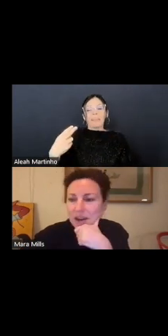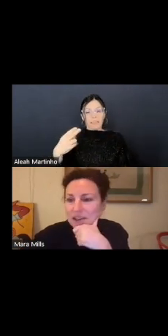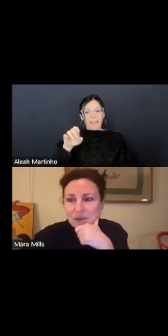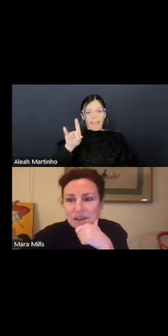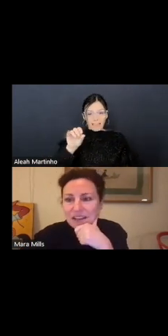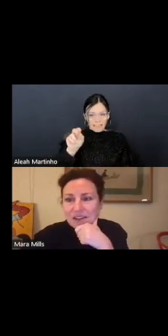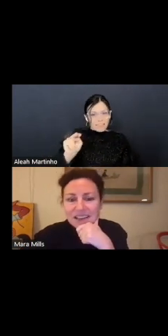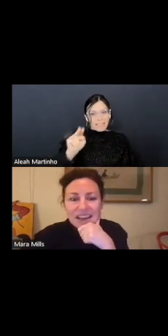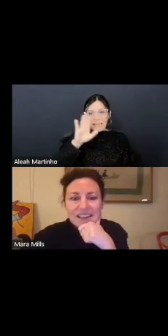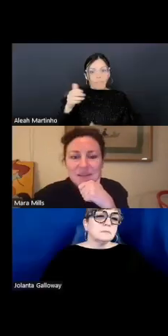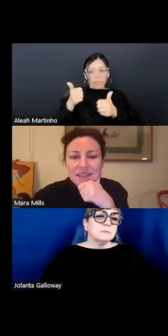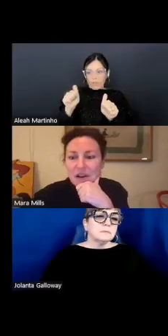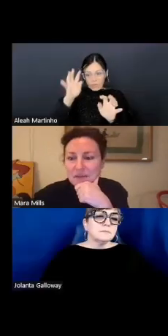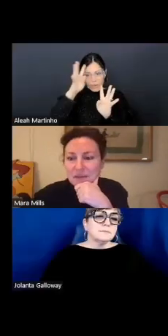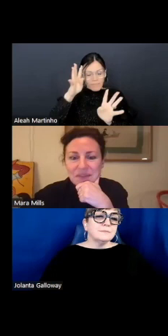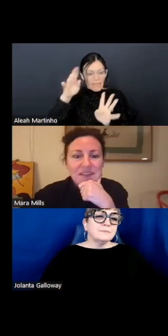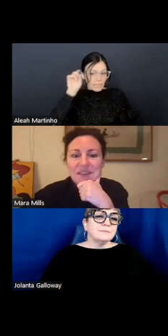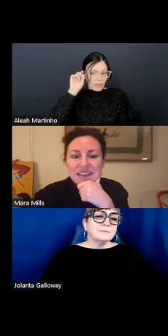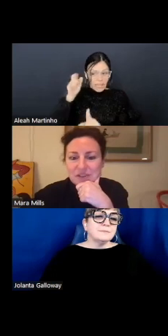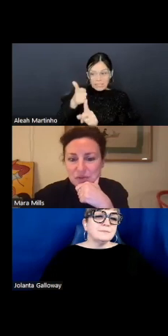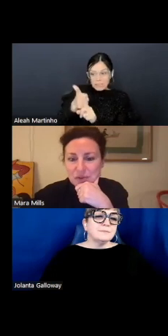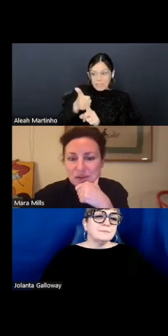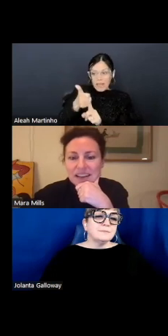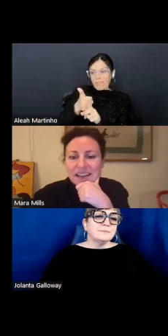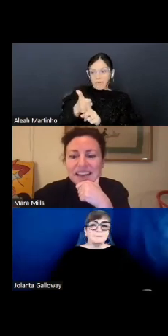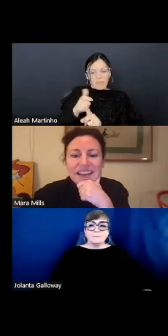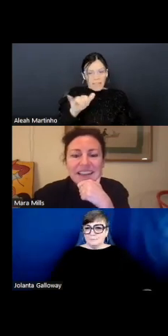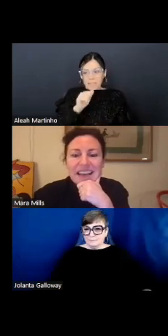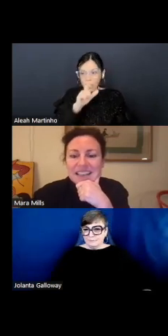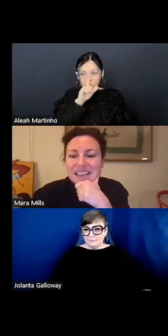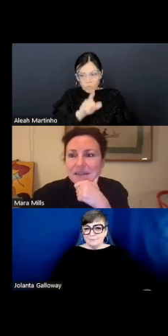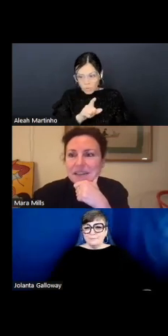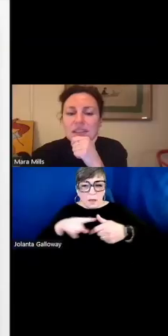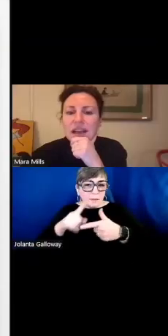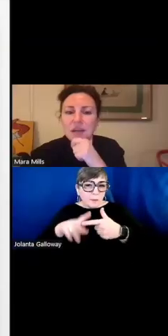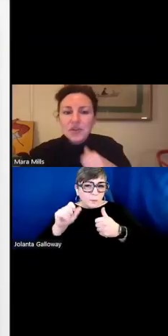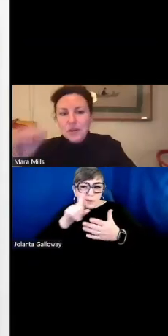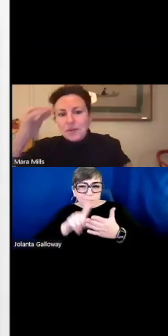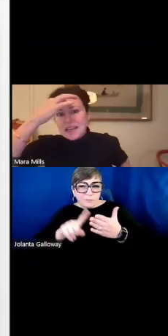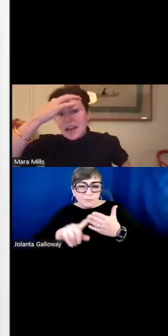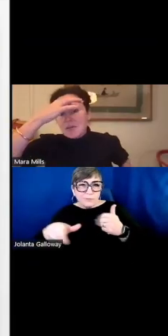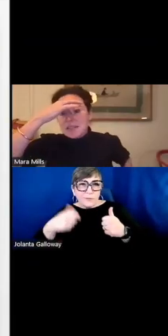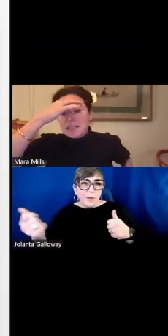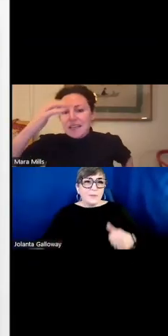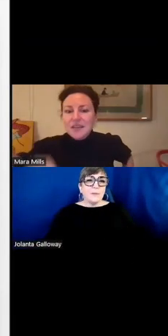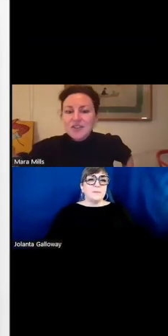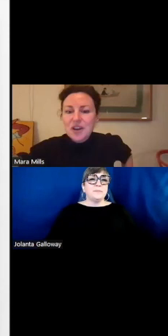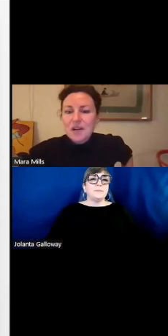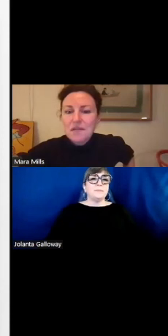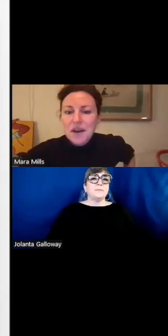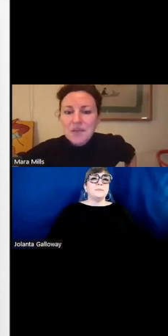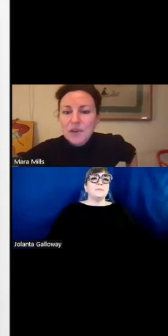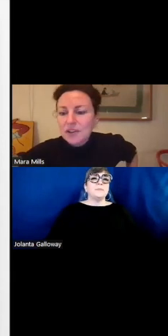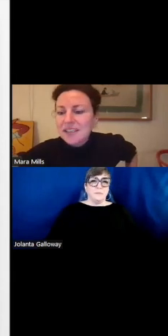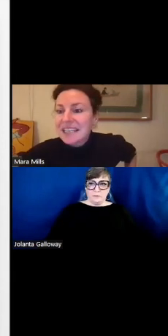never tried to invent hearing aids himself that isn't true the slide i'm showing right now is an image